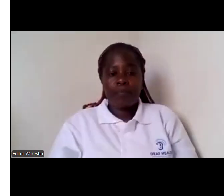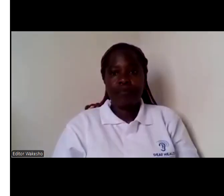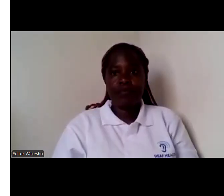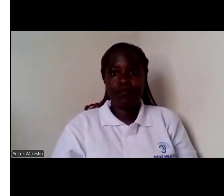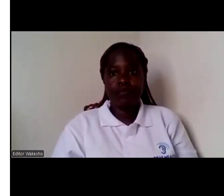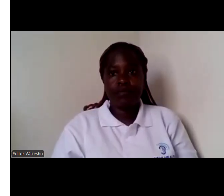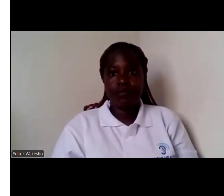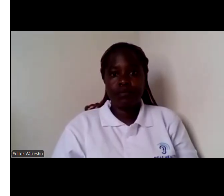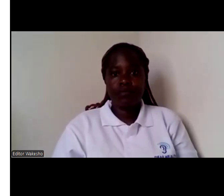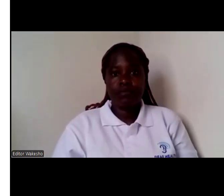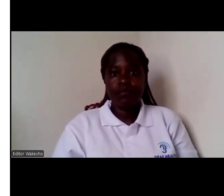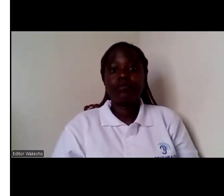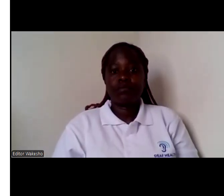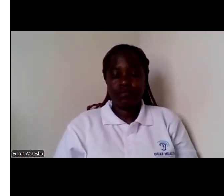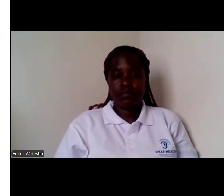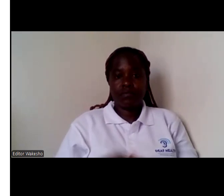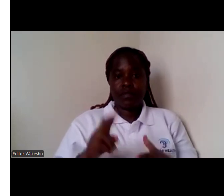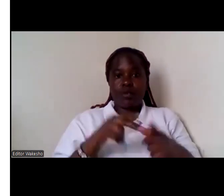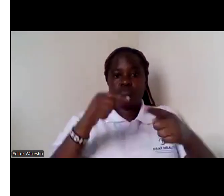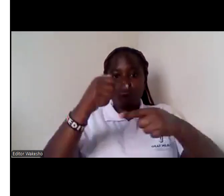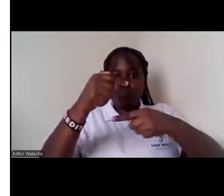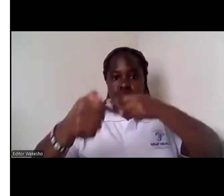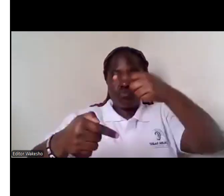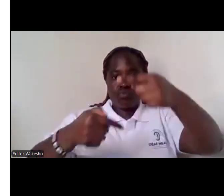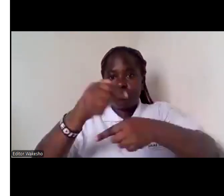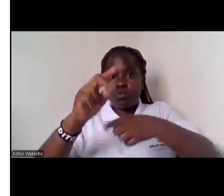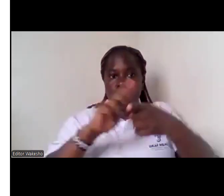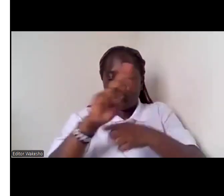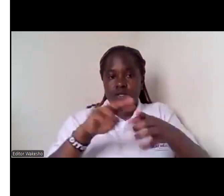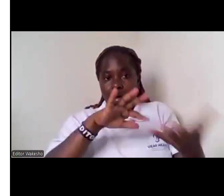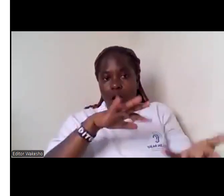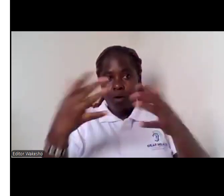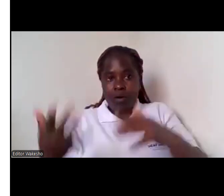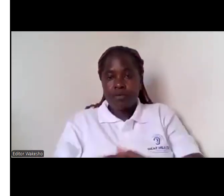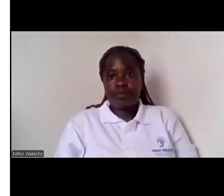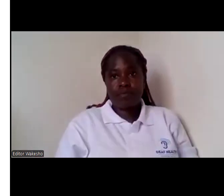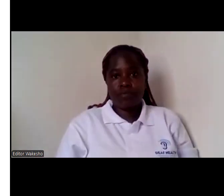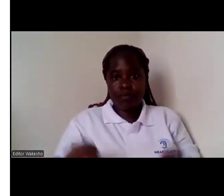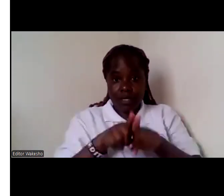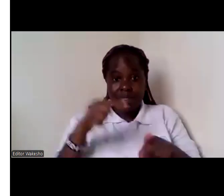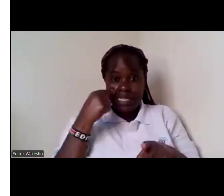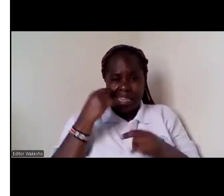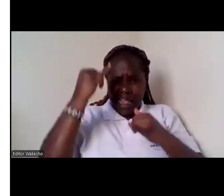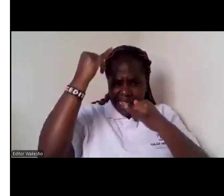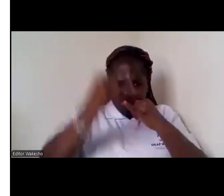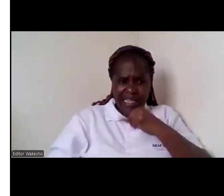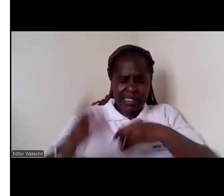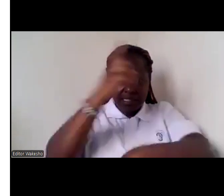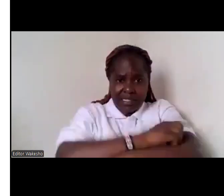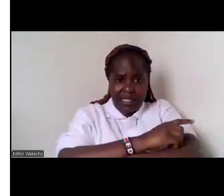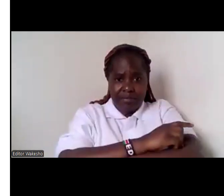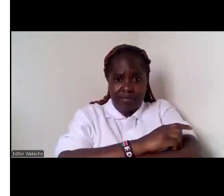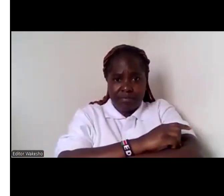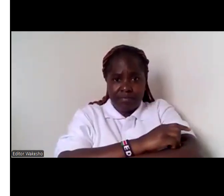and the flow of how they're to use. And as you can see, this last packet, this last